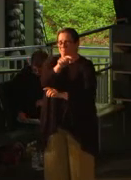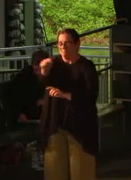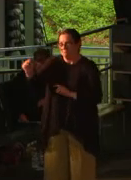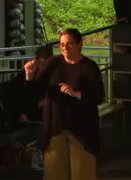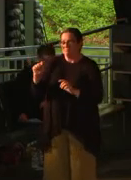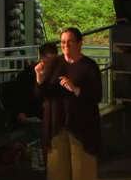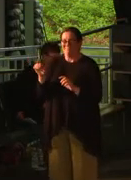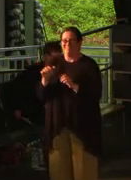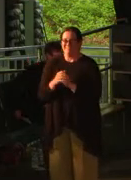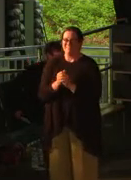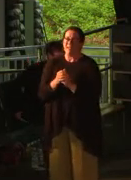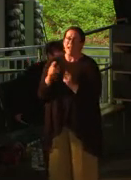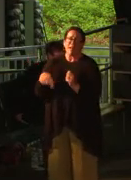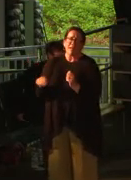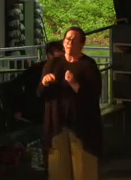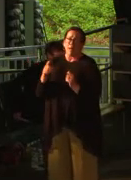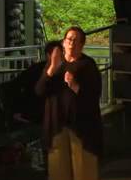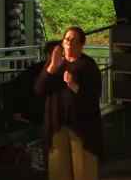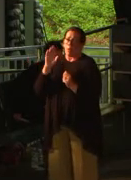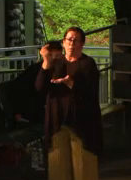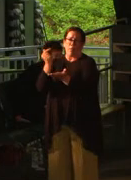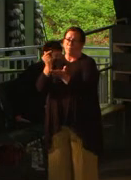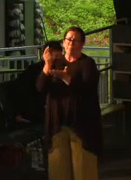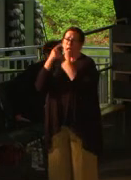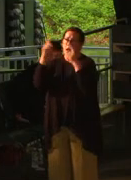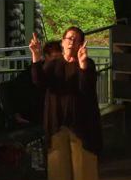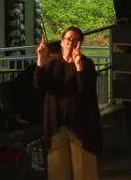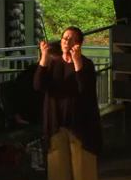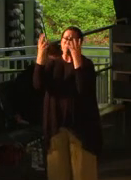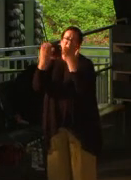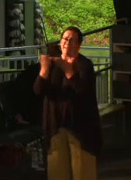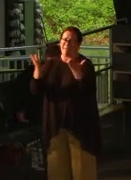set to accomplish great things after Bristol.